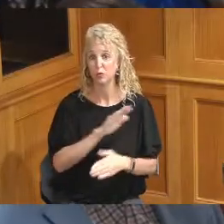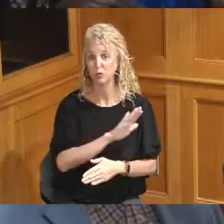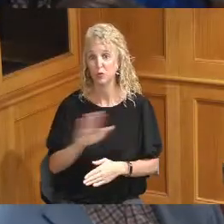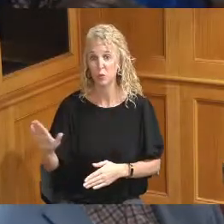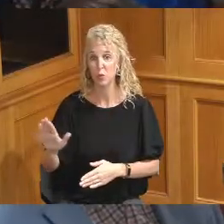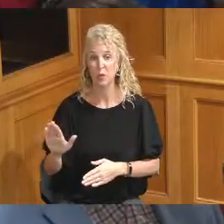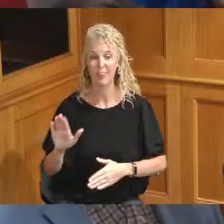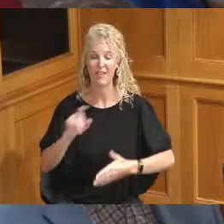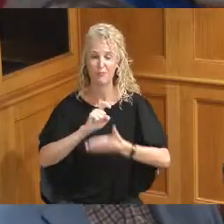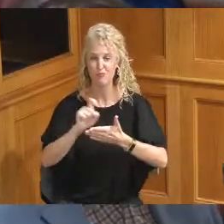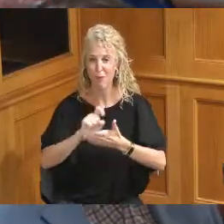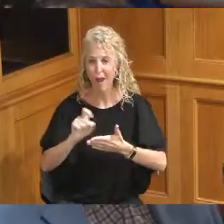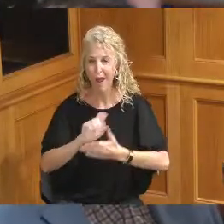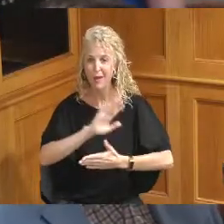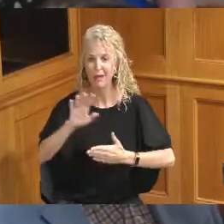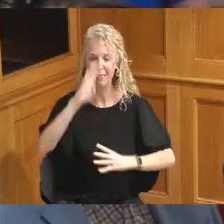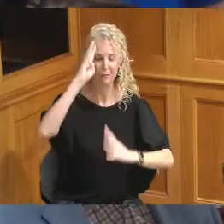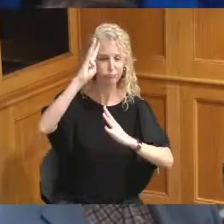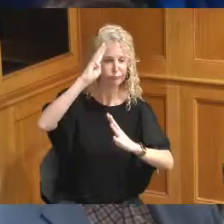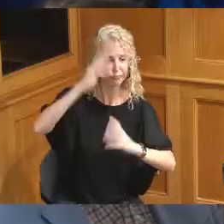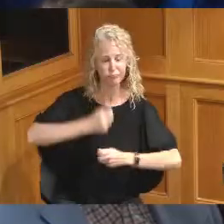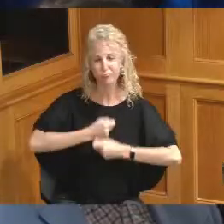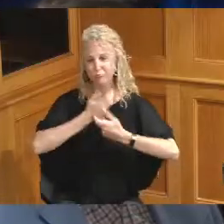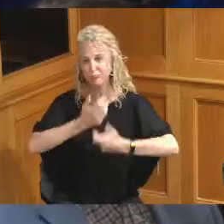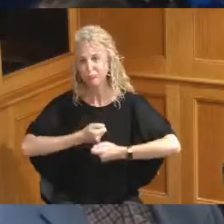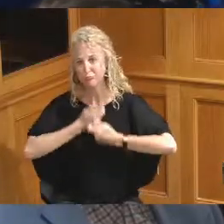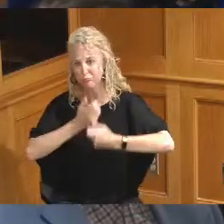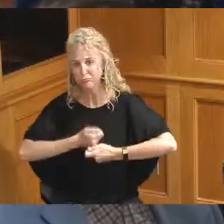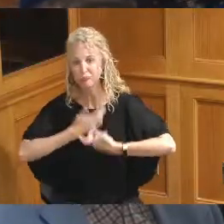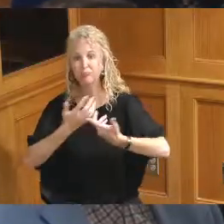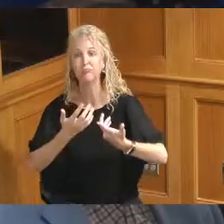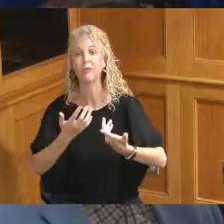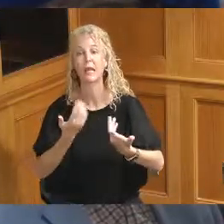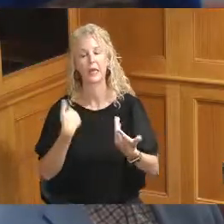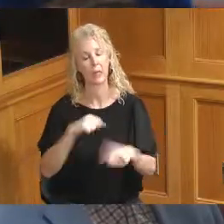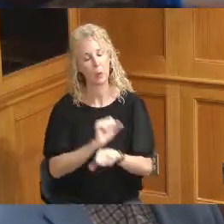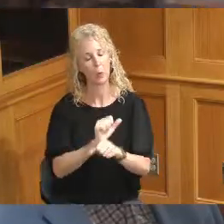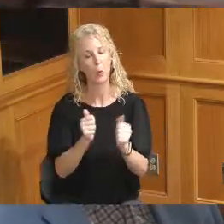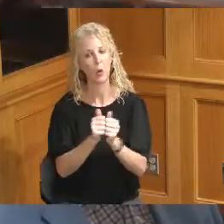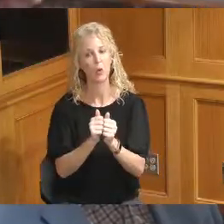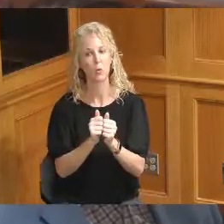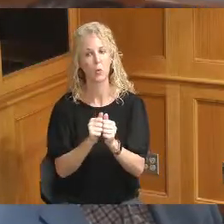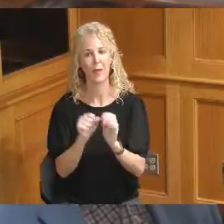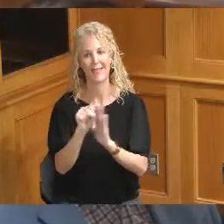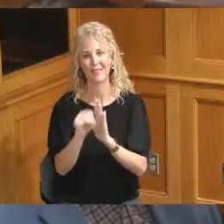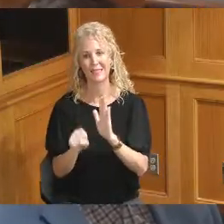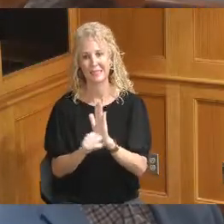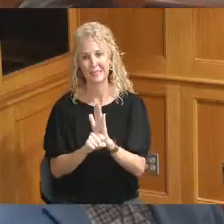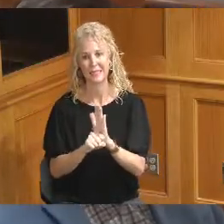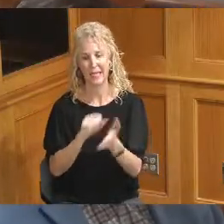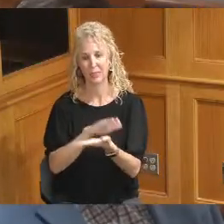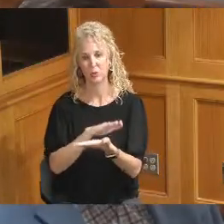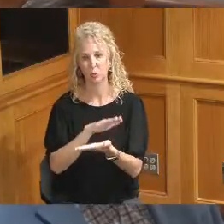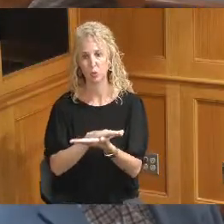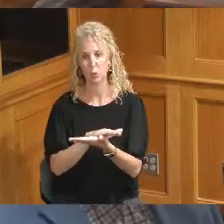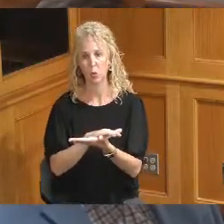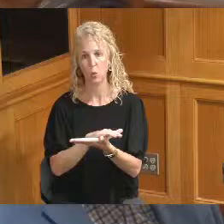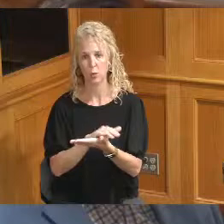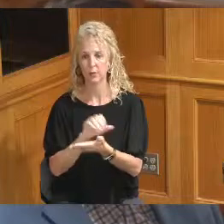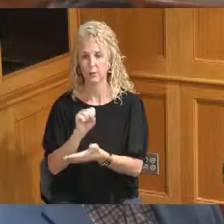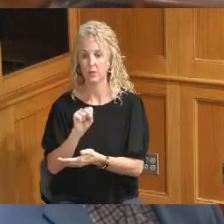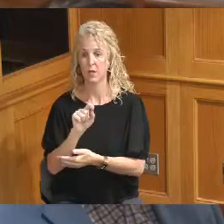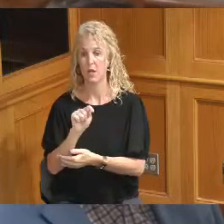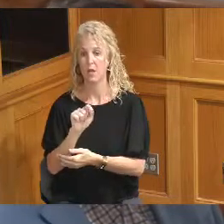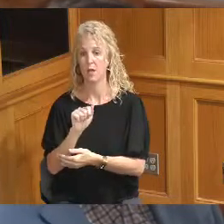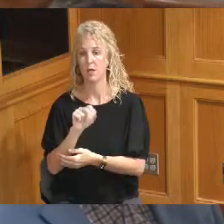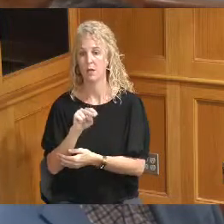creative writing. We also prepare for ELA 2 readiness, or previously the Ohio proficiency. So we are